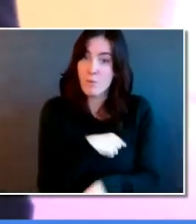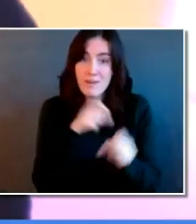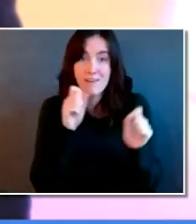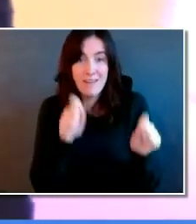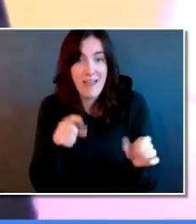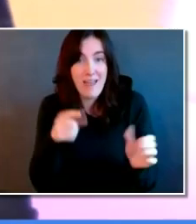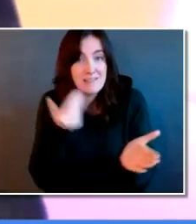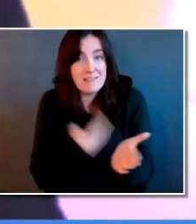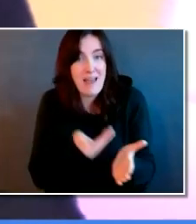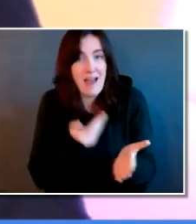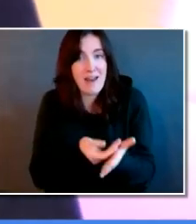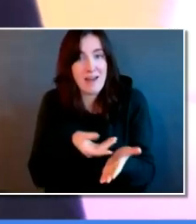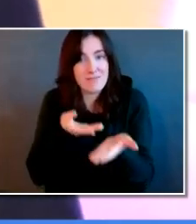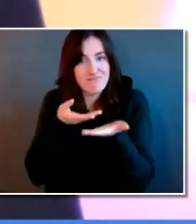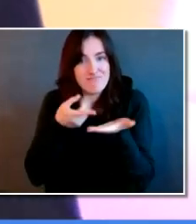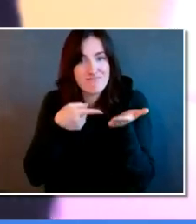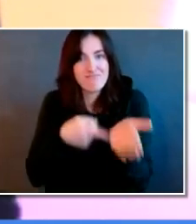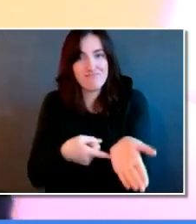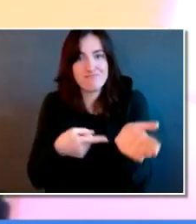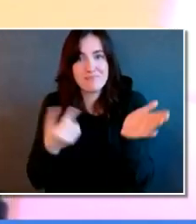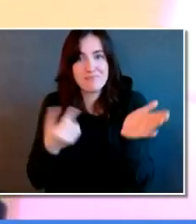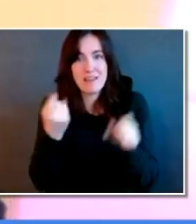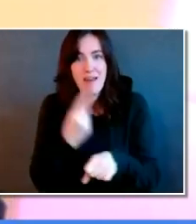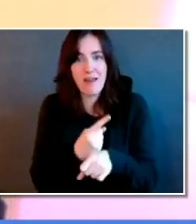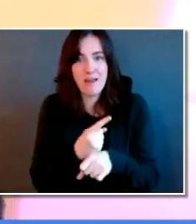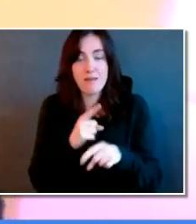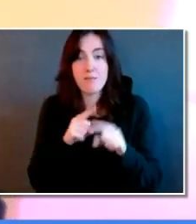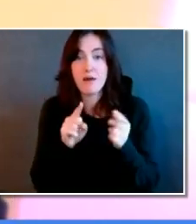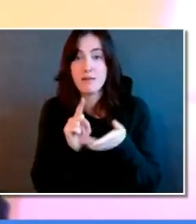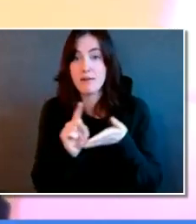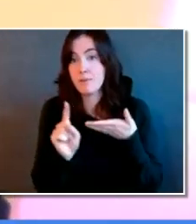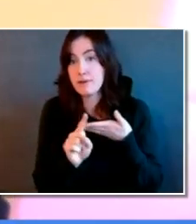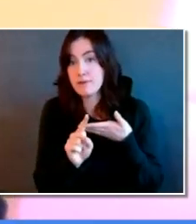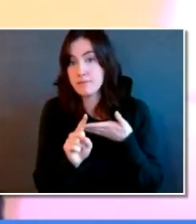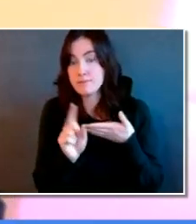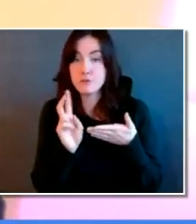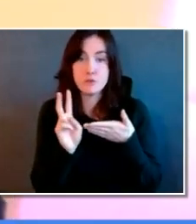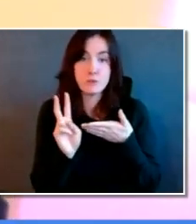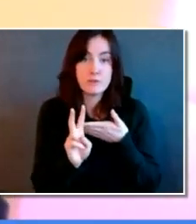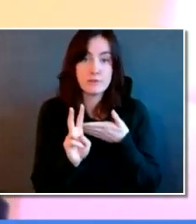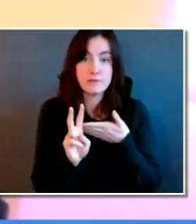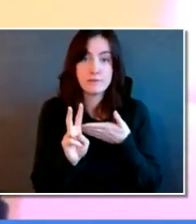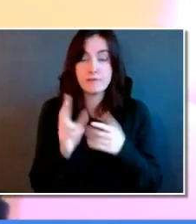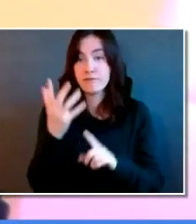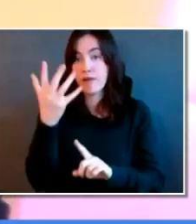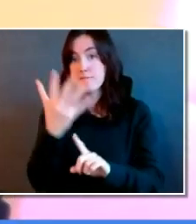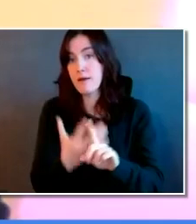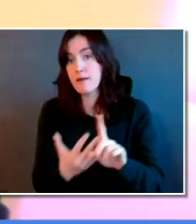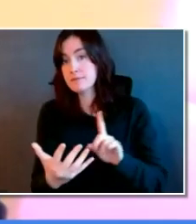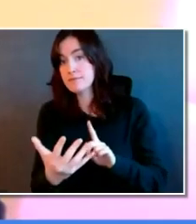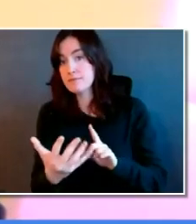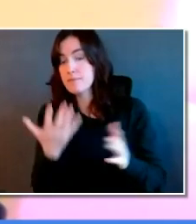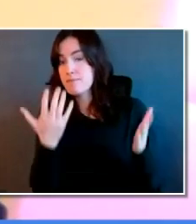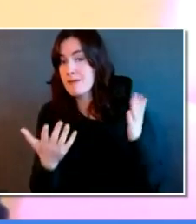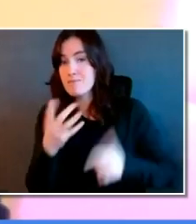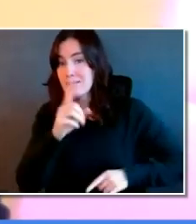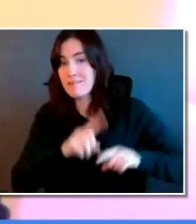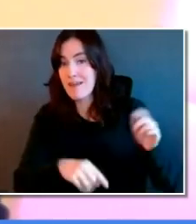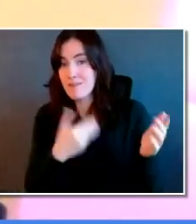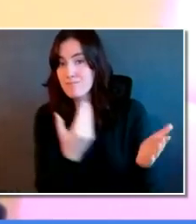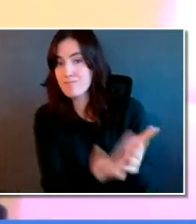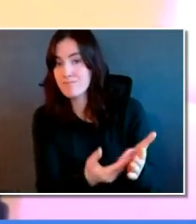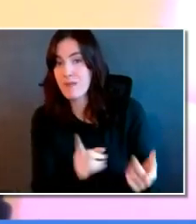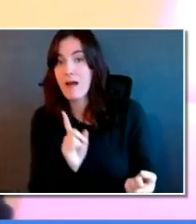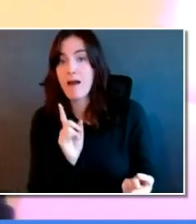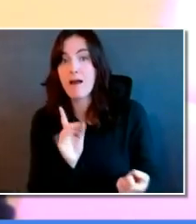data today, but in a week or 2 weeks or 5 months, we may not be able to unless we raise